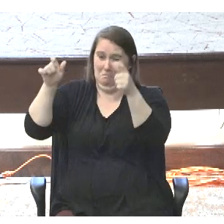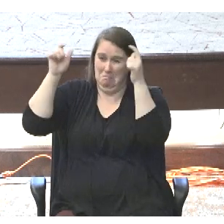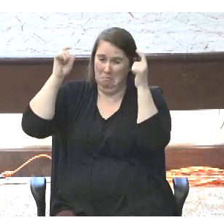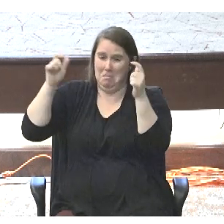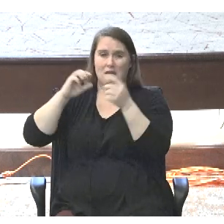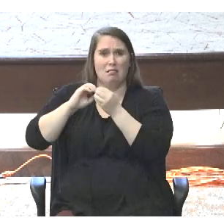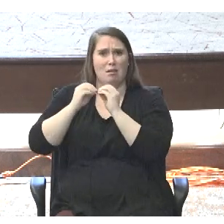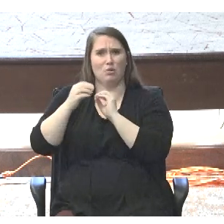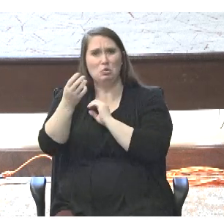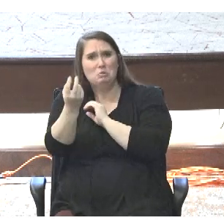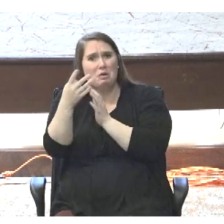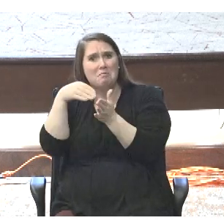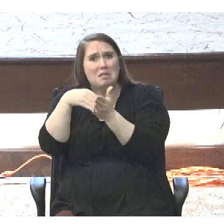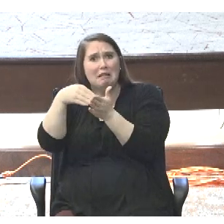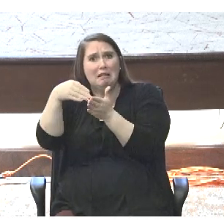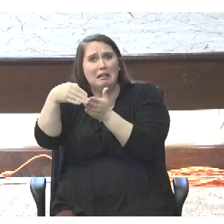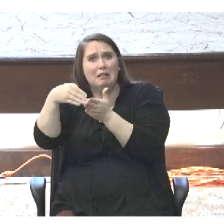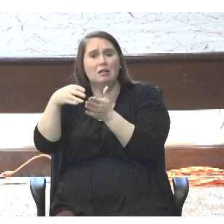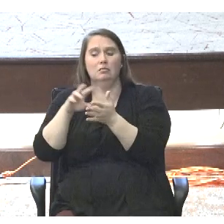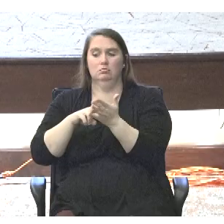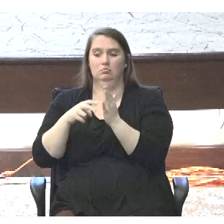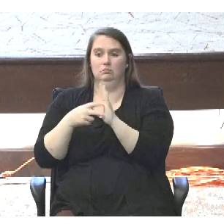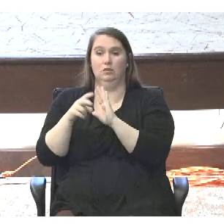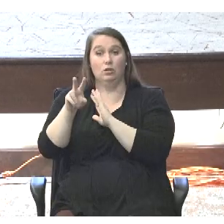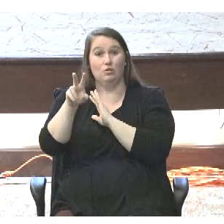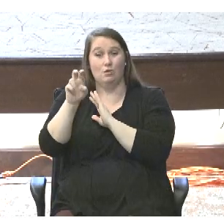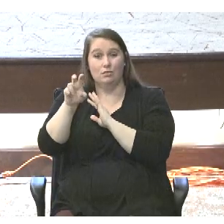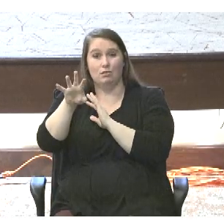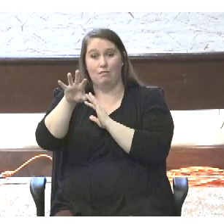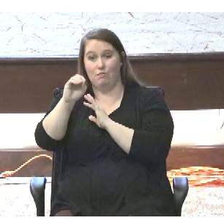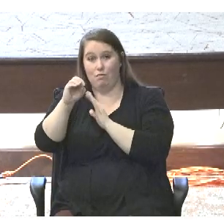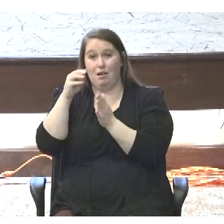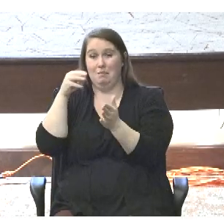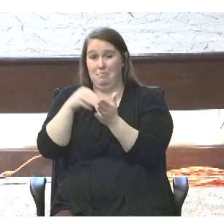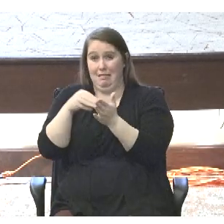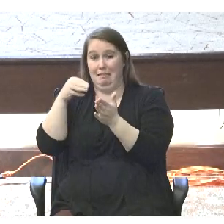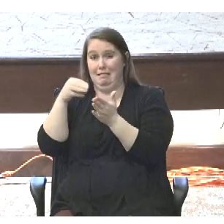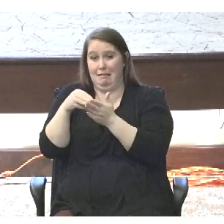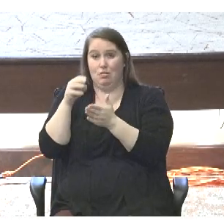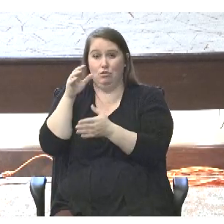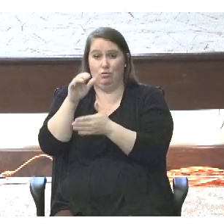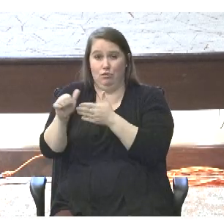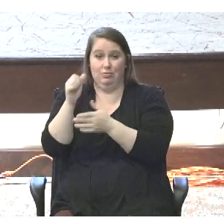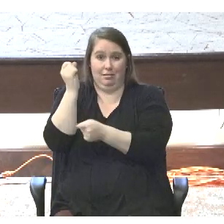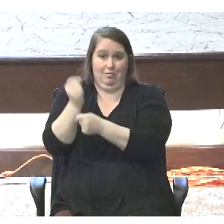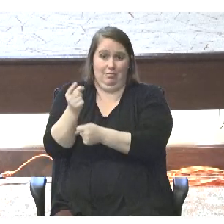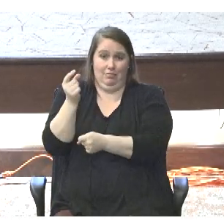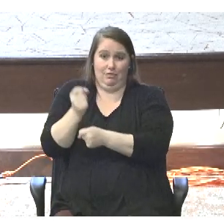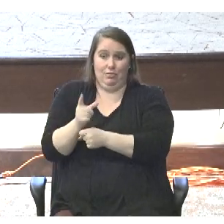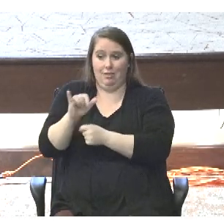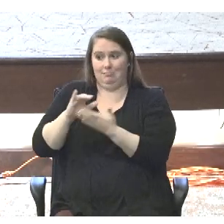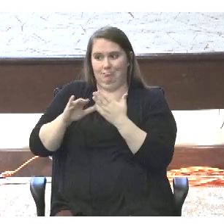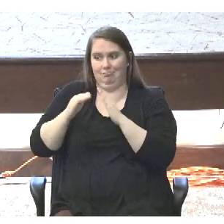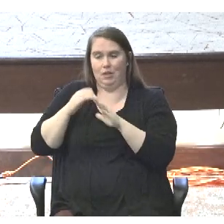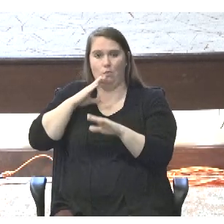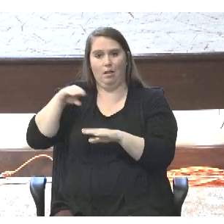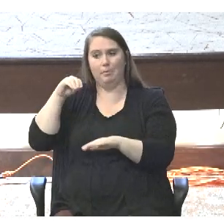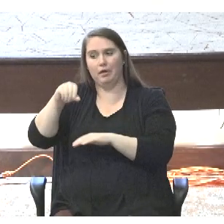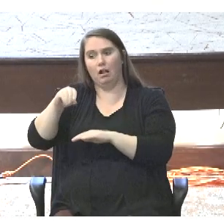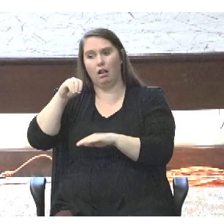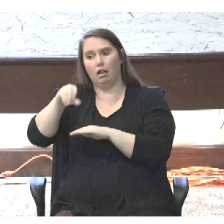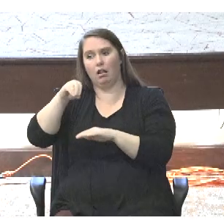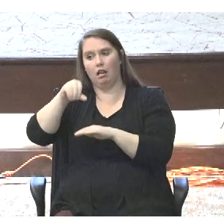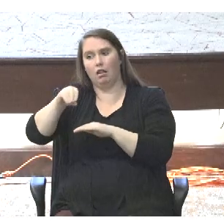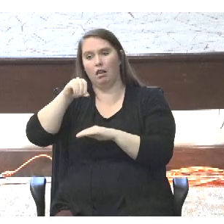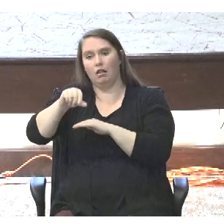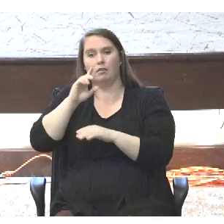billion, but that means $240 million per year that the city is going to be paying